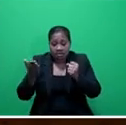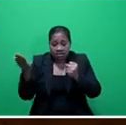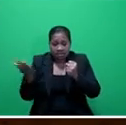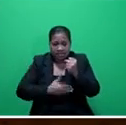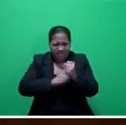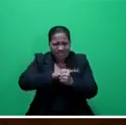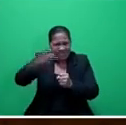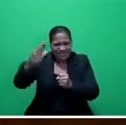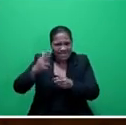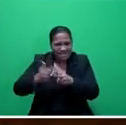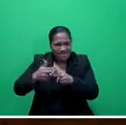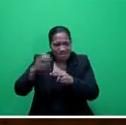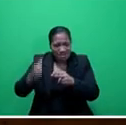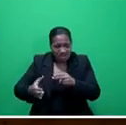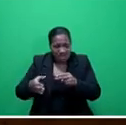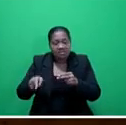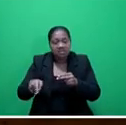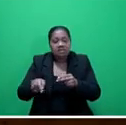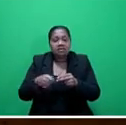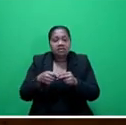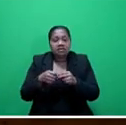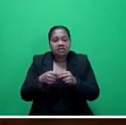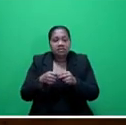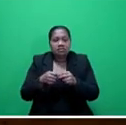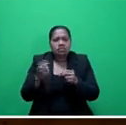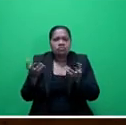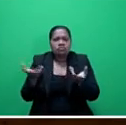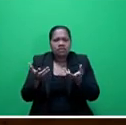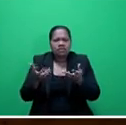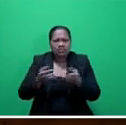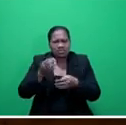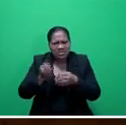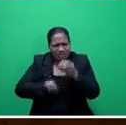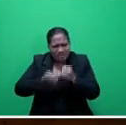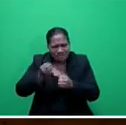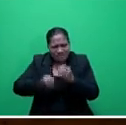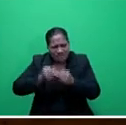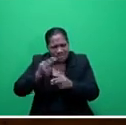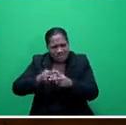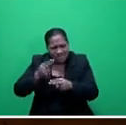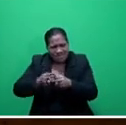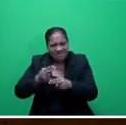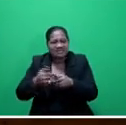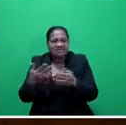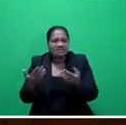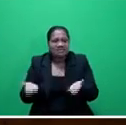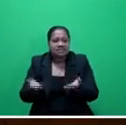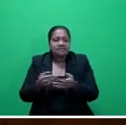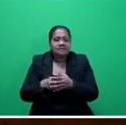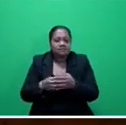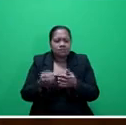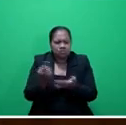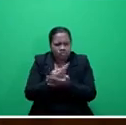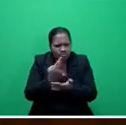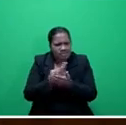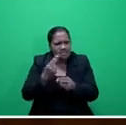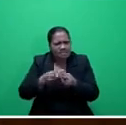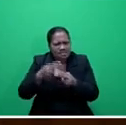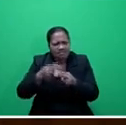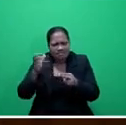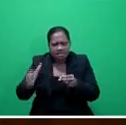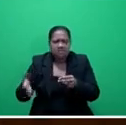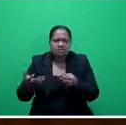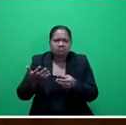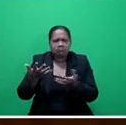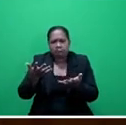extended to in early 2018 to the dairy farmers, copra farmers, and rice farmers with a premium as low as $52